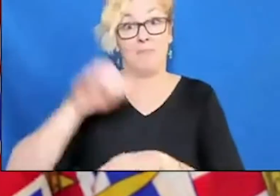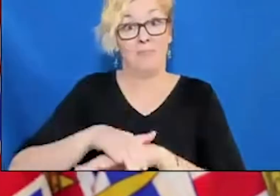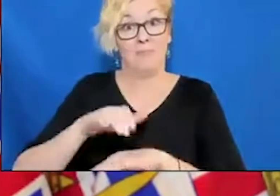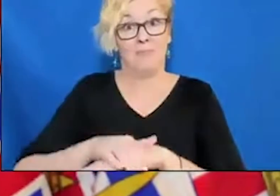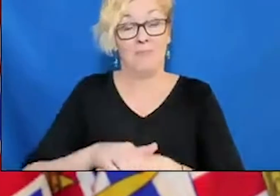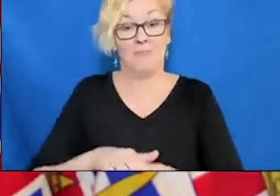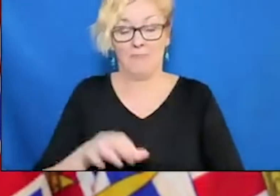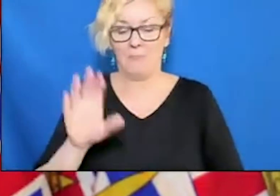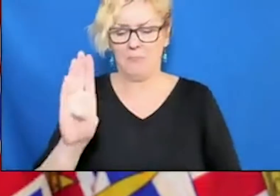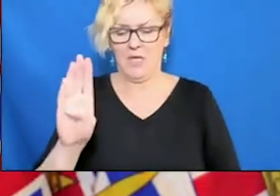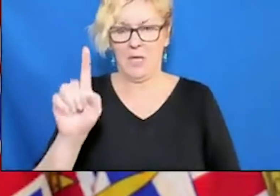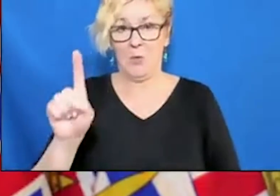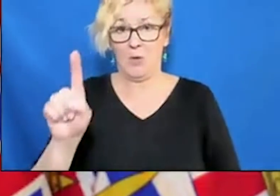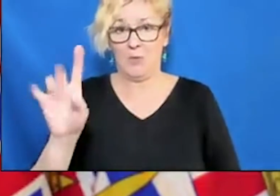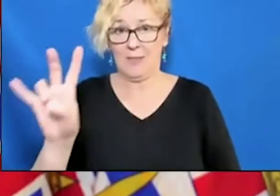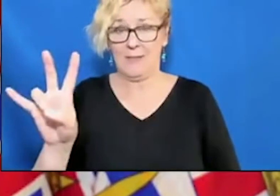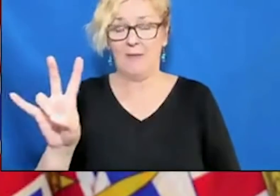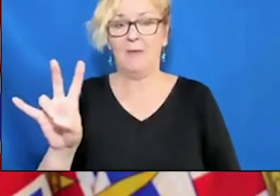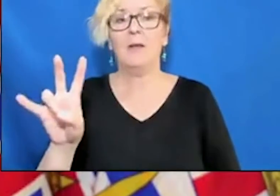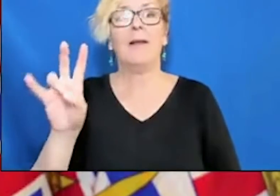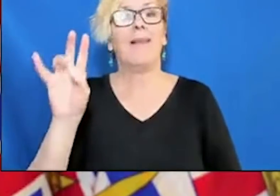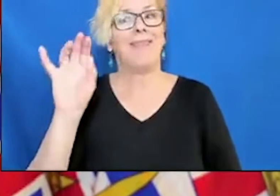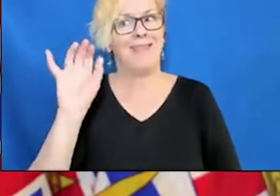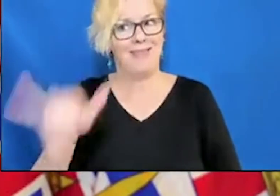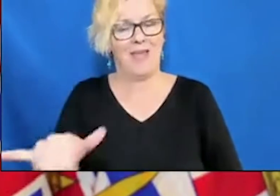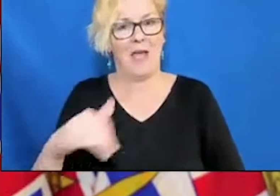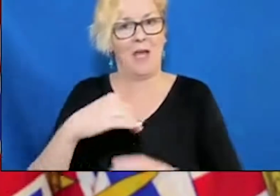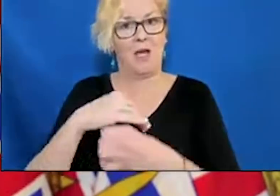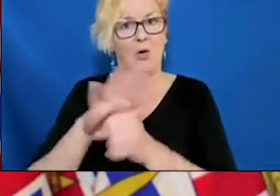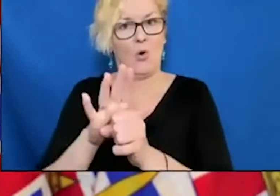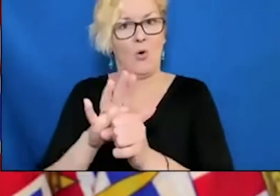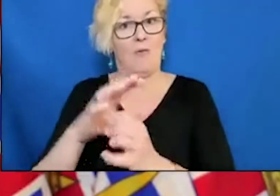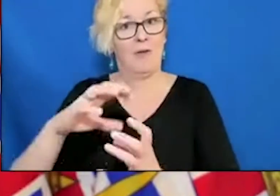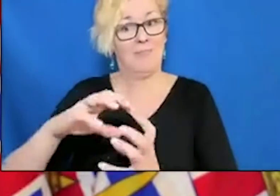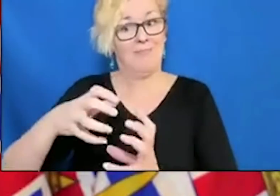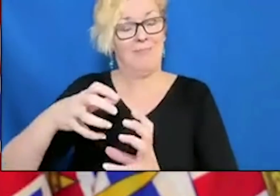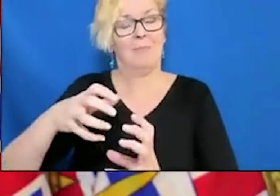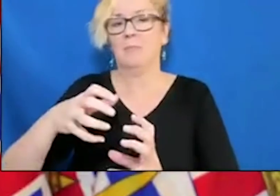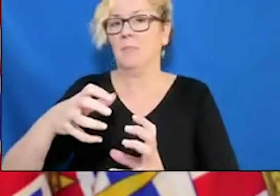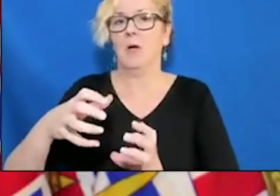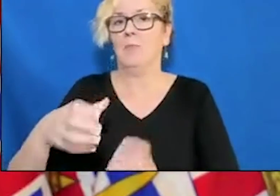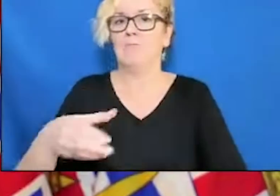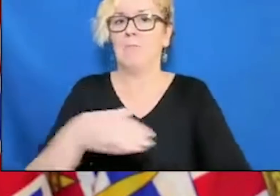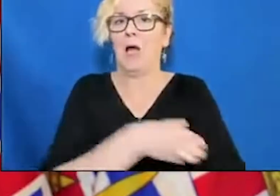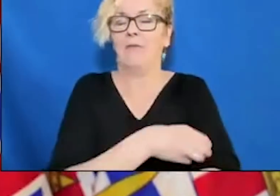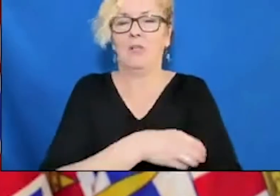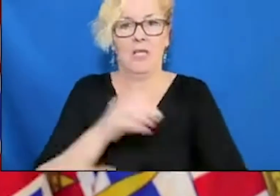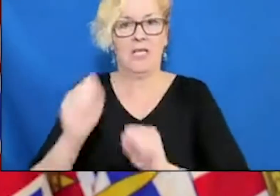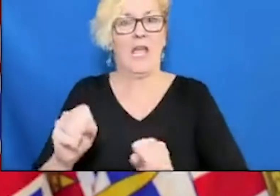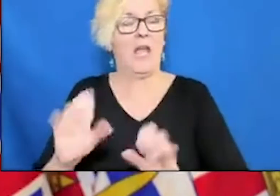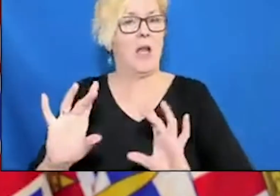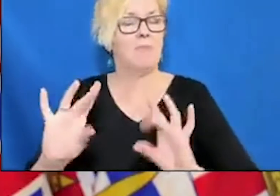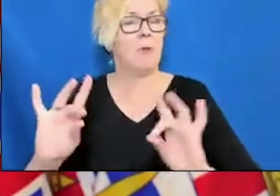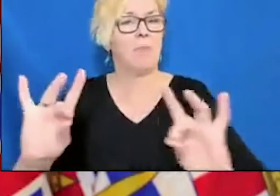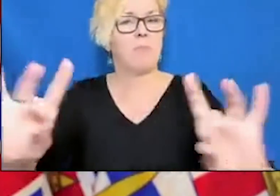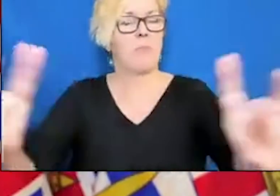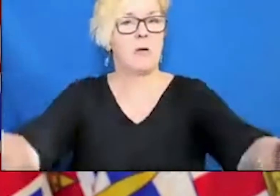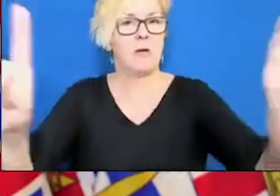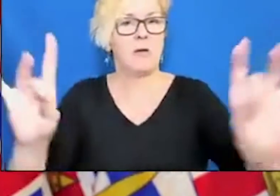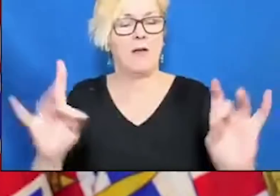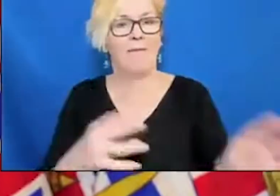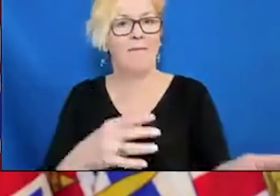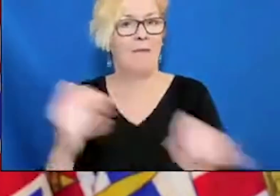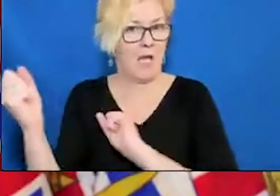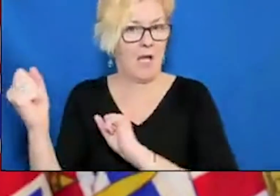contact in indoor settings. The areas where we know it spreads most quickly and most dangerously are